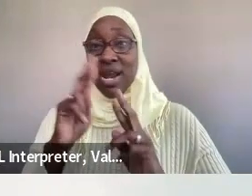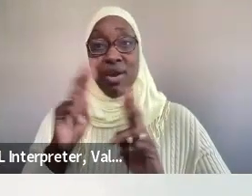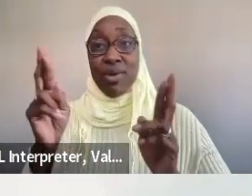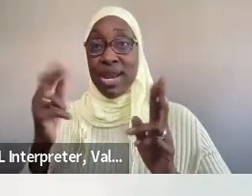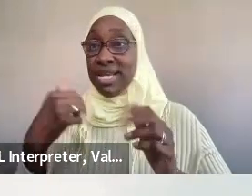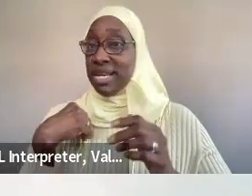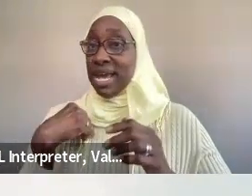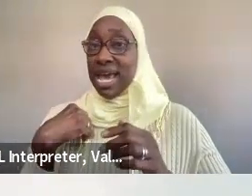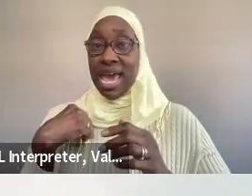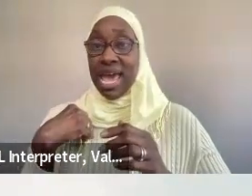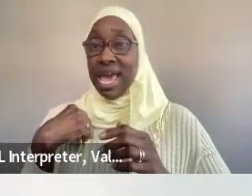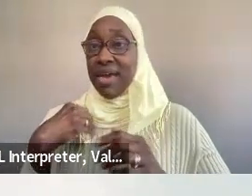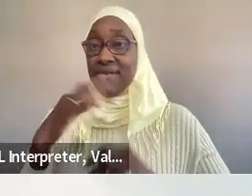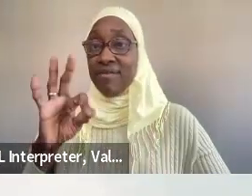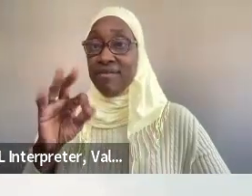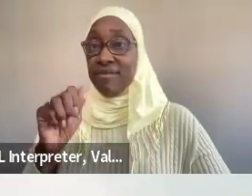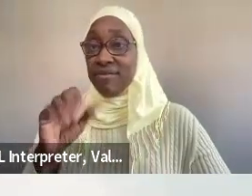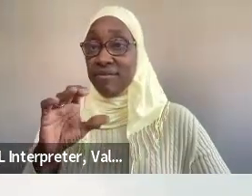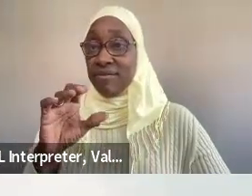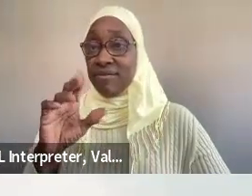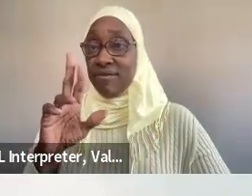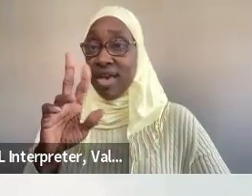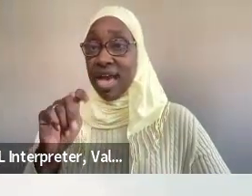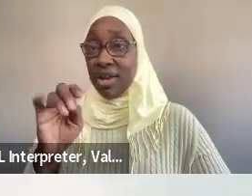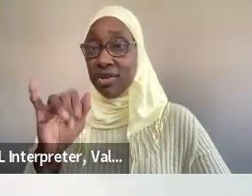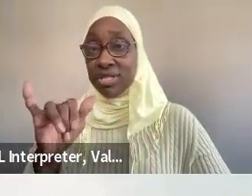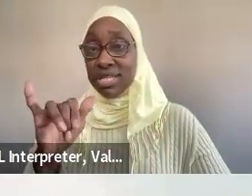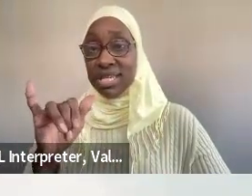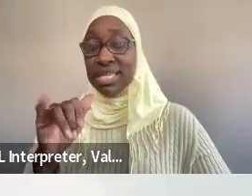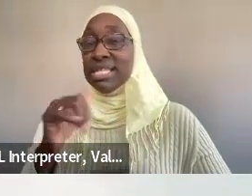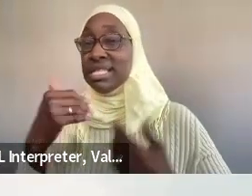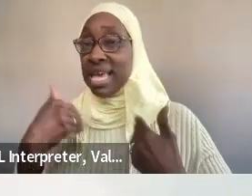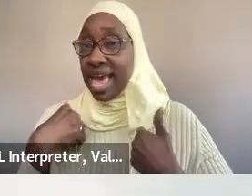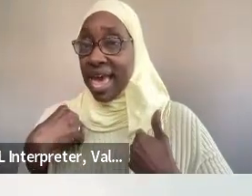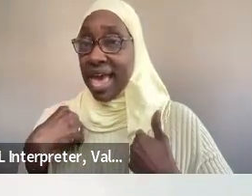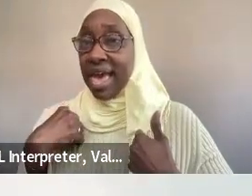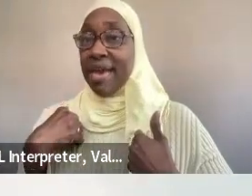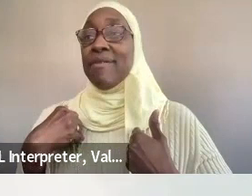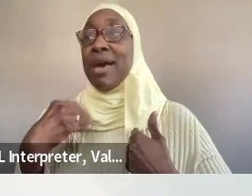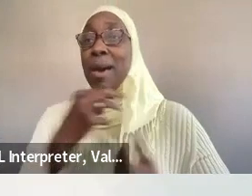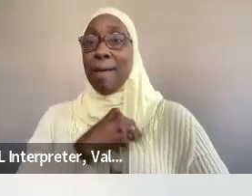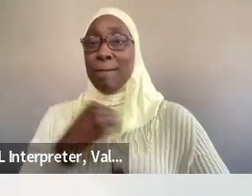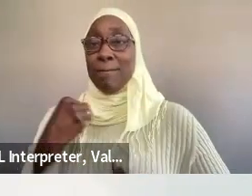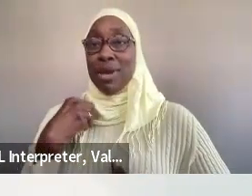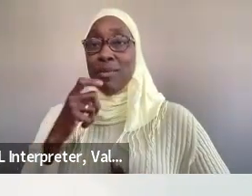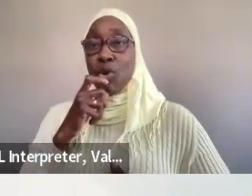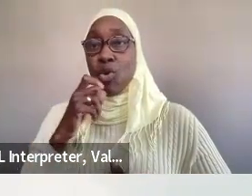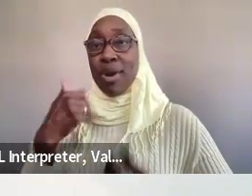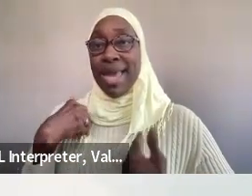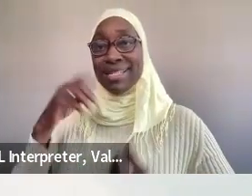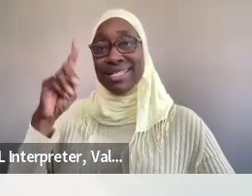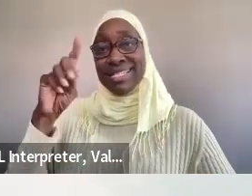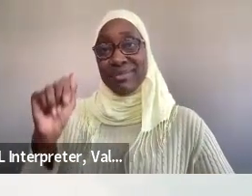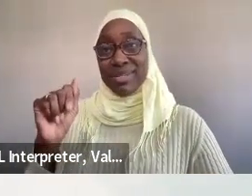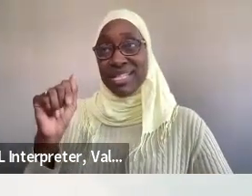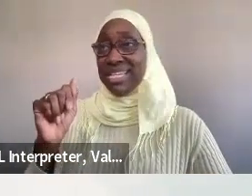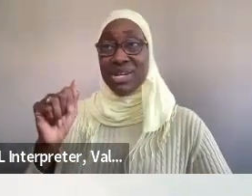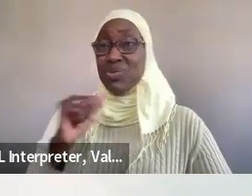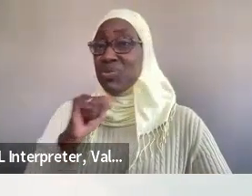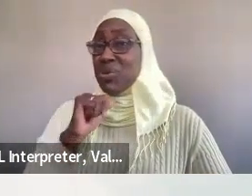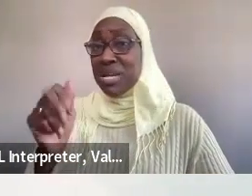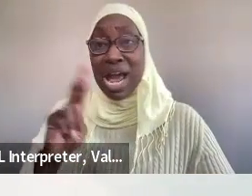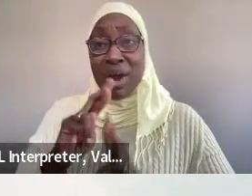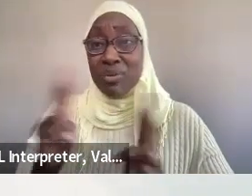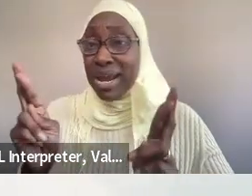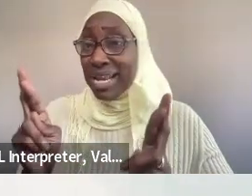was strange that we were so unprepared for it. So I think it's important not only for